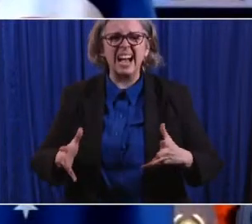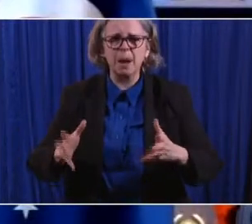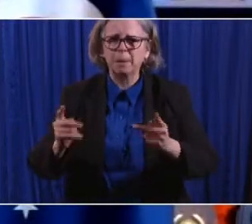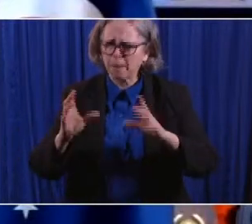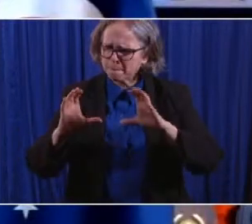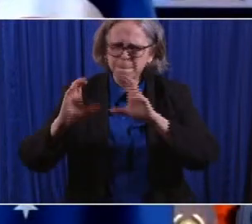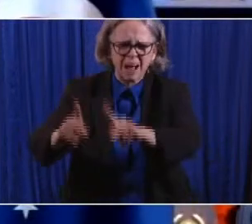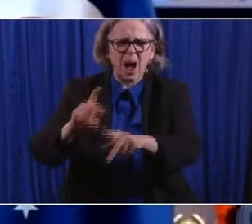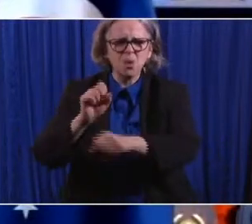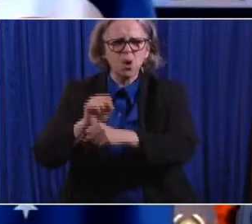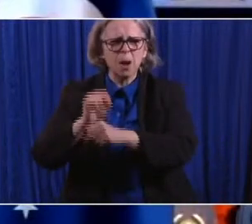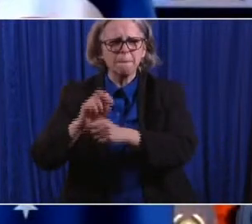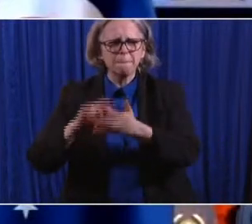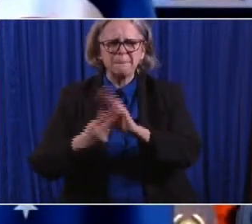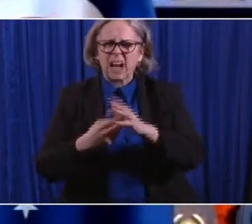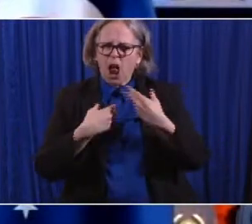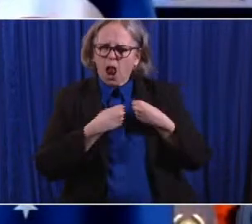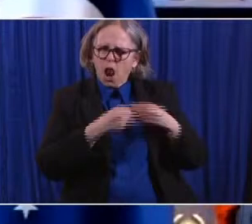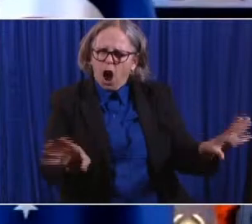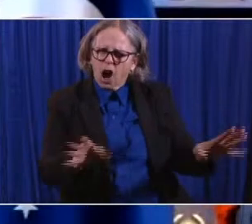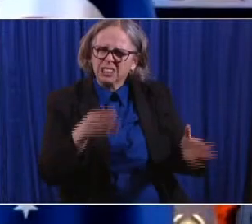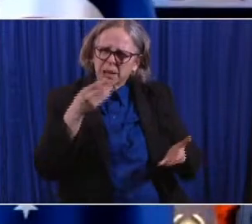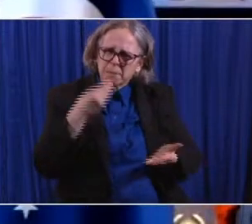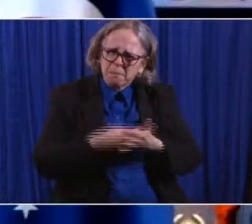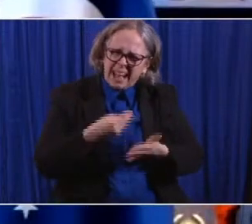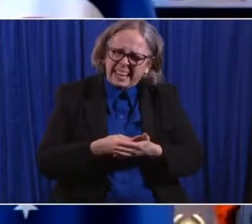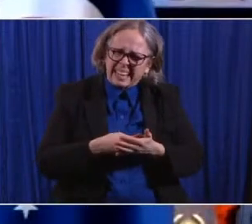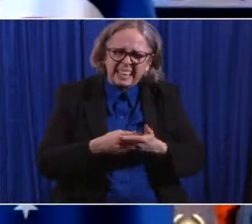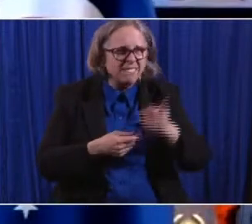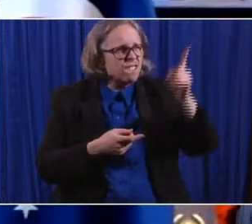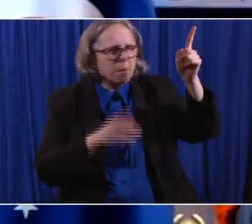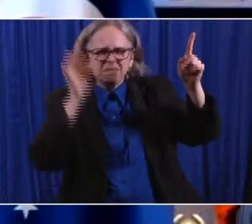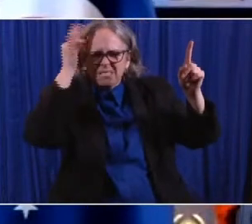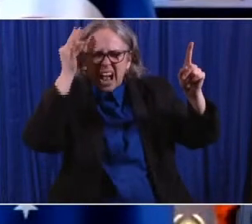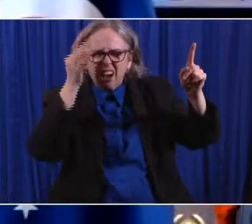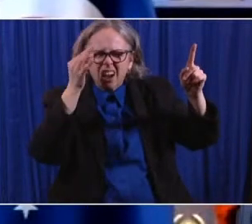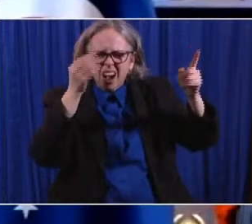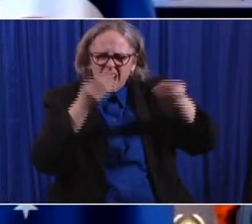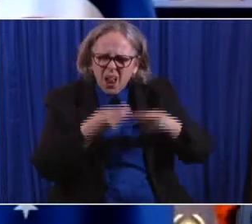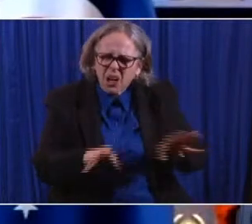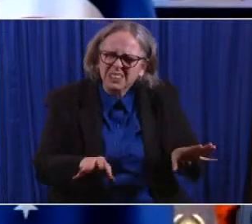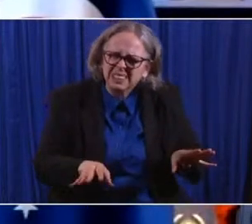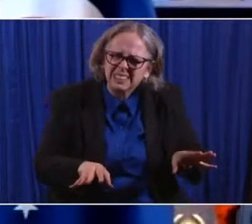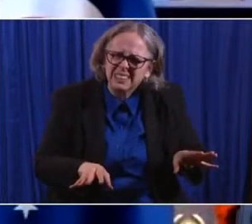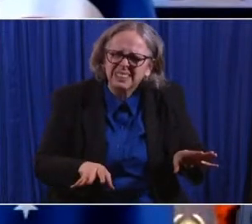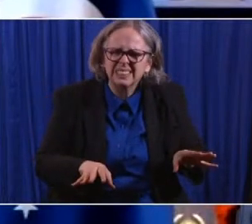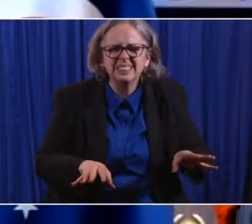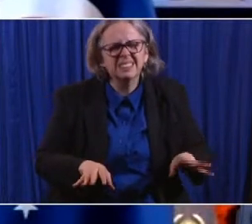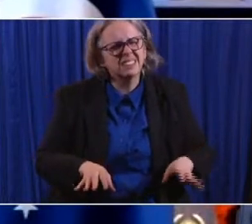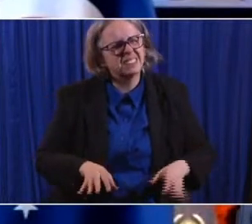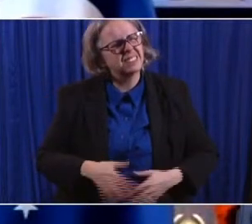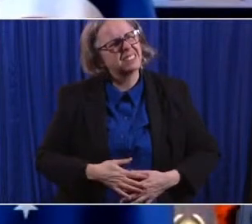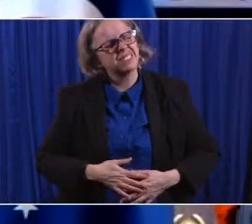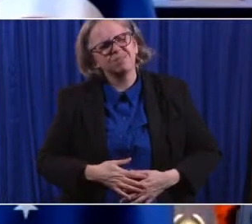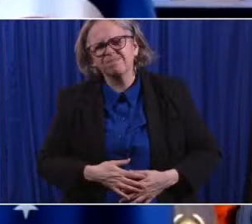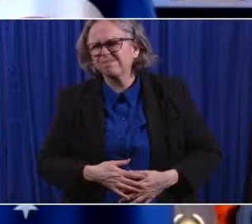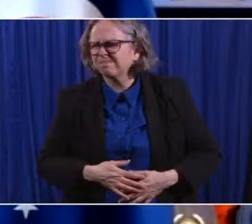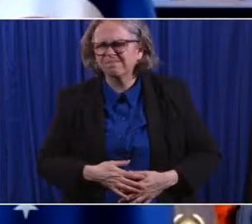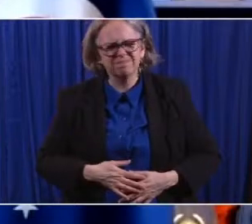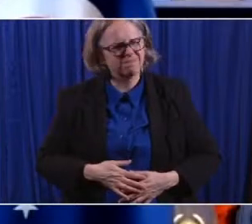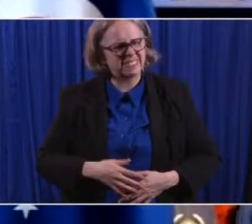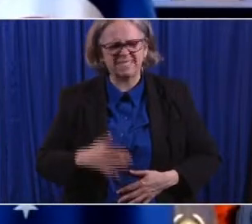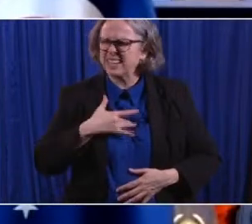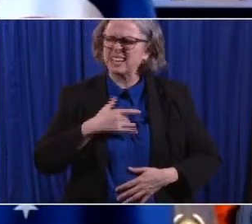relief dollars that the people who aren't back to work actually need. And we don't feel that this